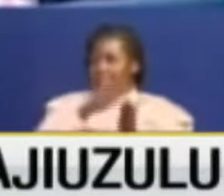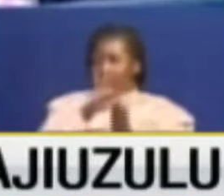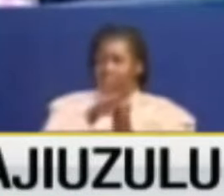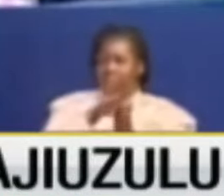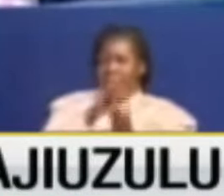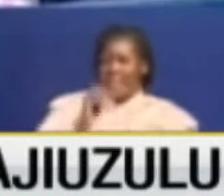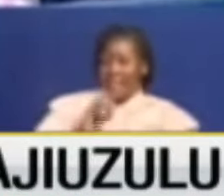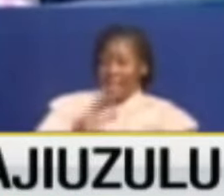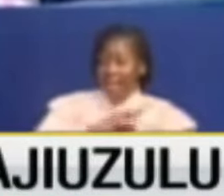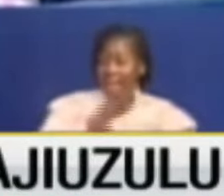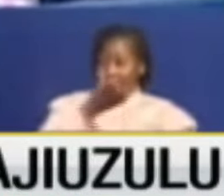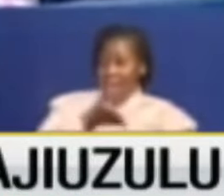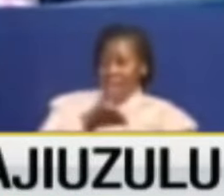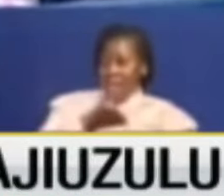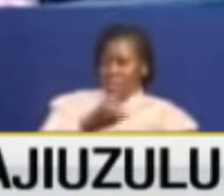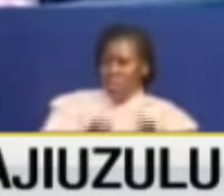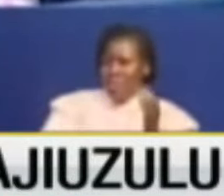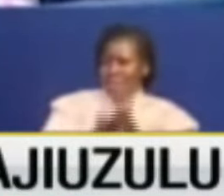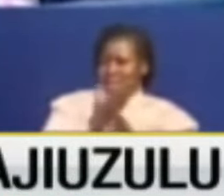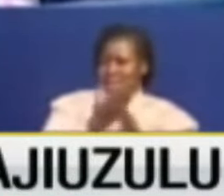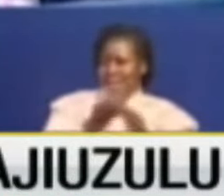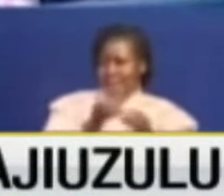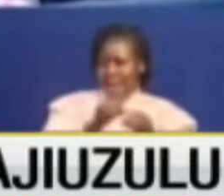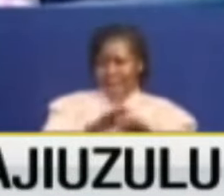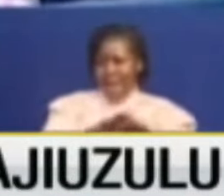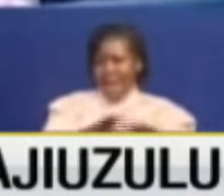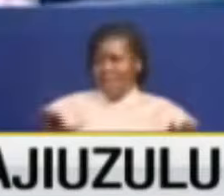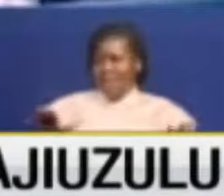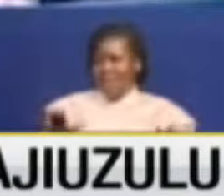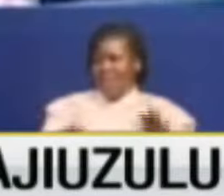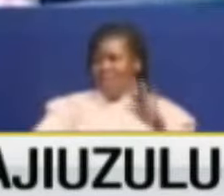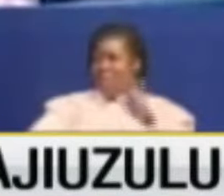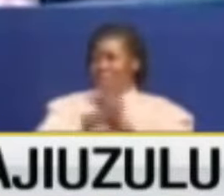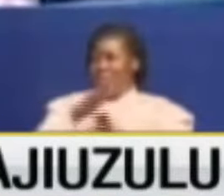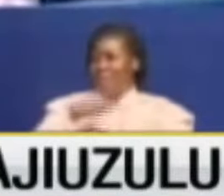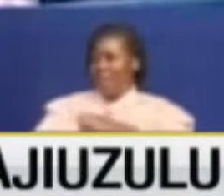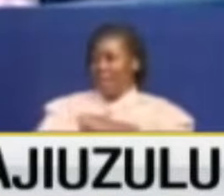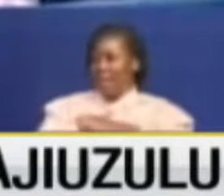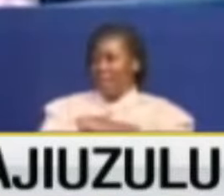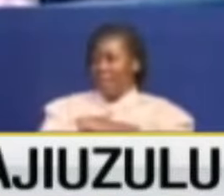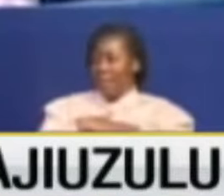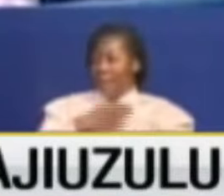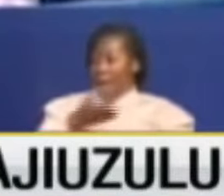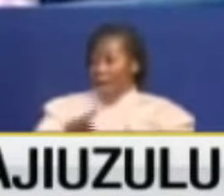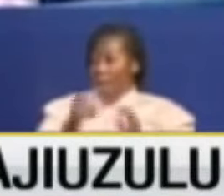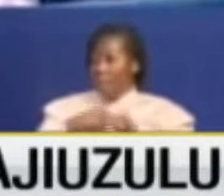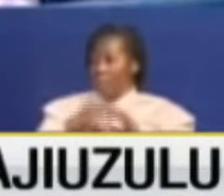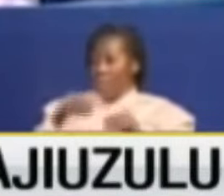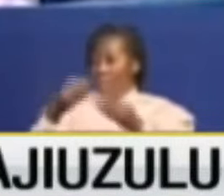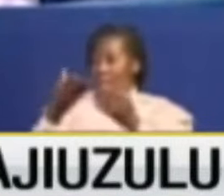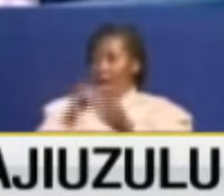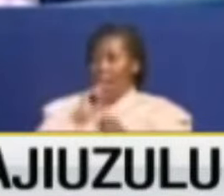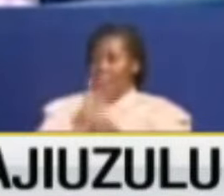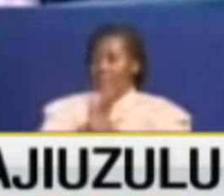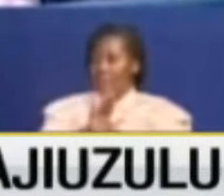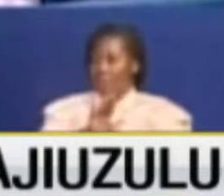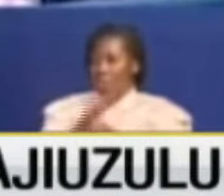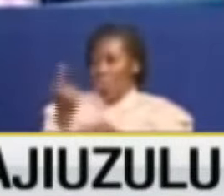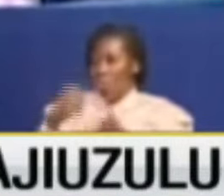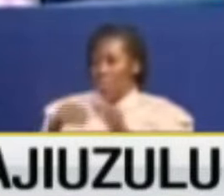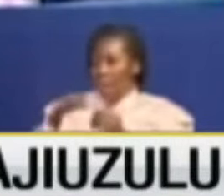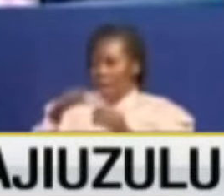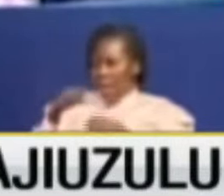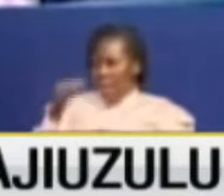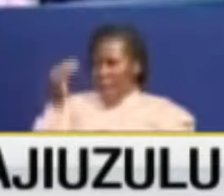this staff to create grounds for my impeachment. Allow me to then give you a promissory note on what my